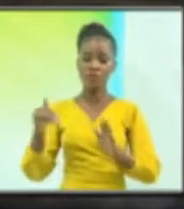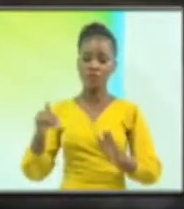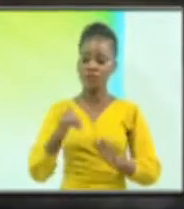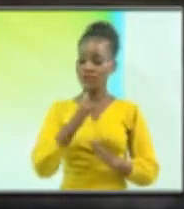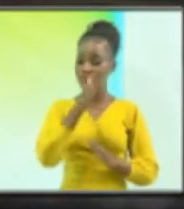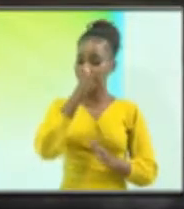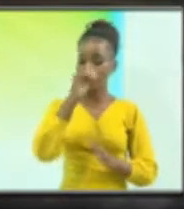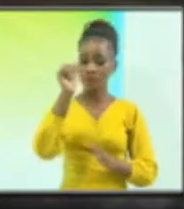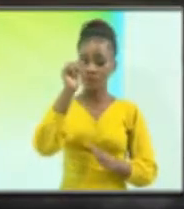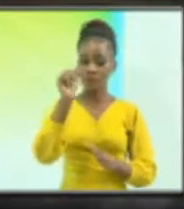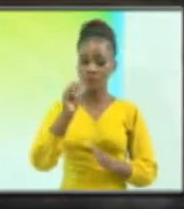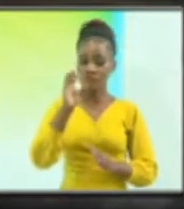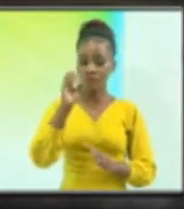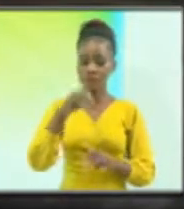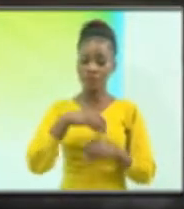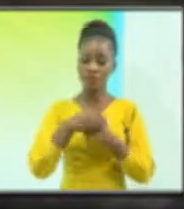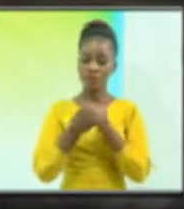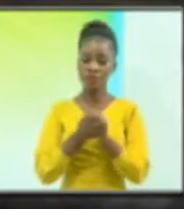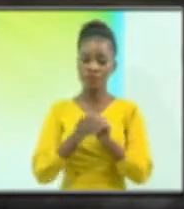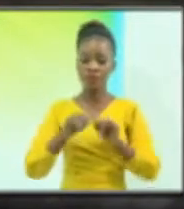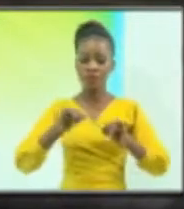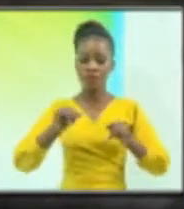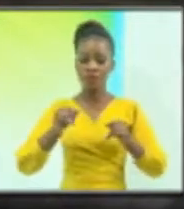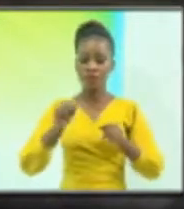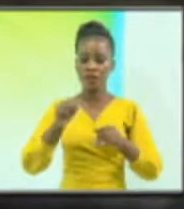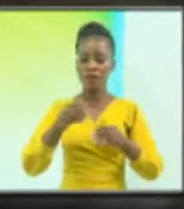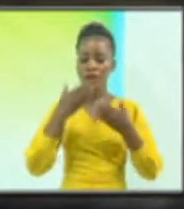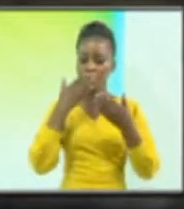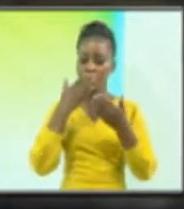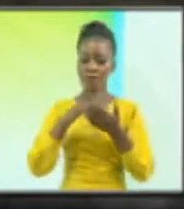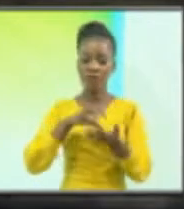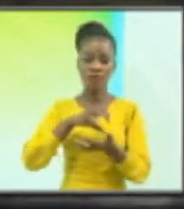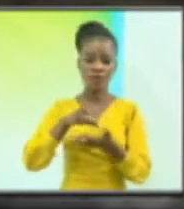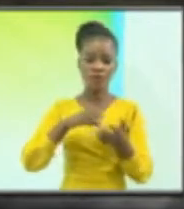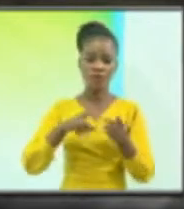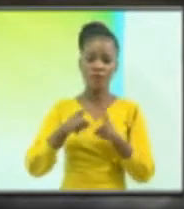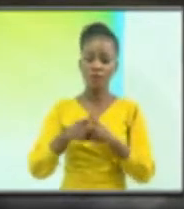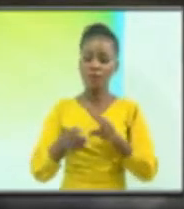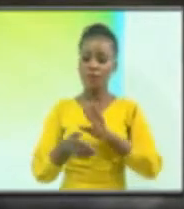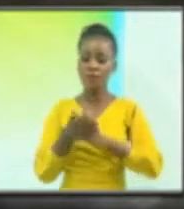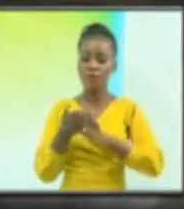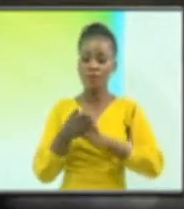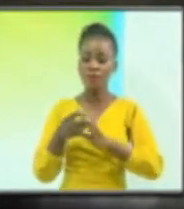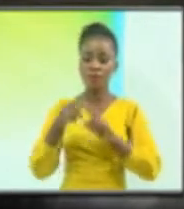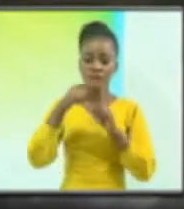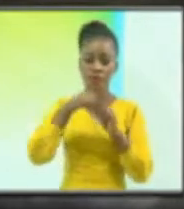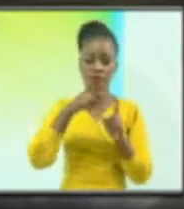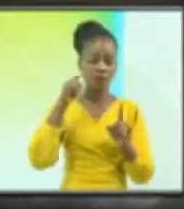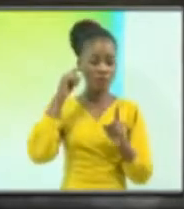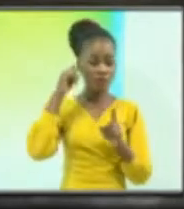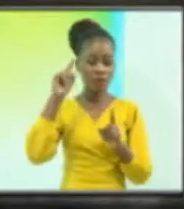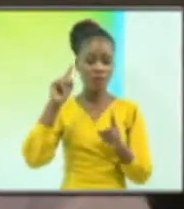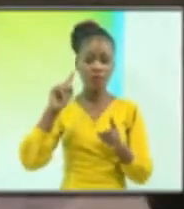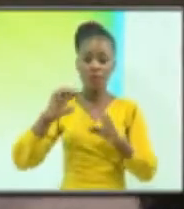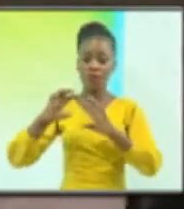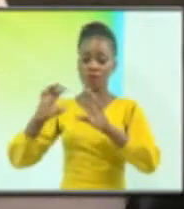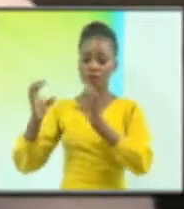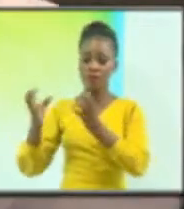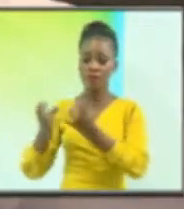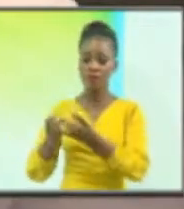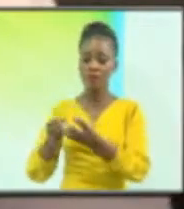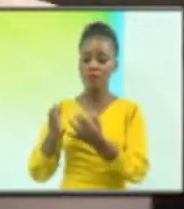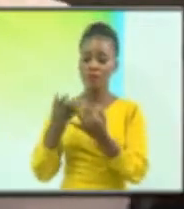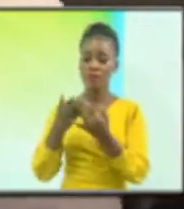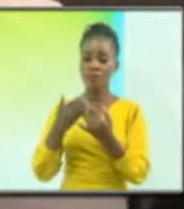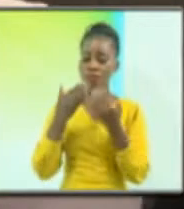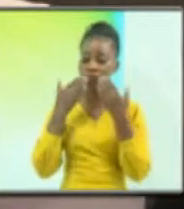So we want to make it, we have tried to make it so convenient and easy, especially for communities living along borders. Thank